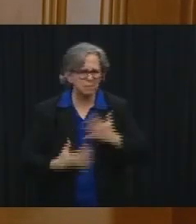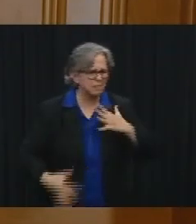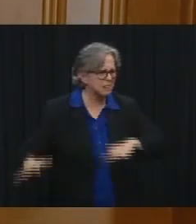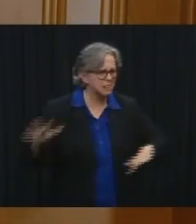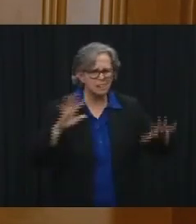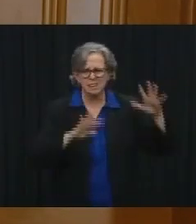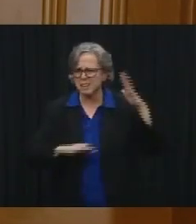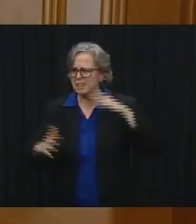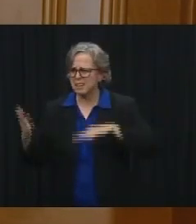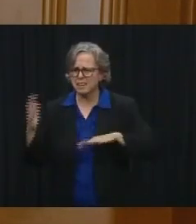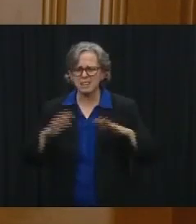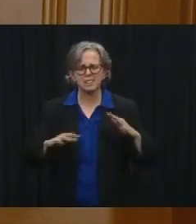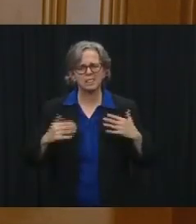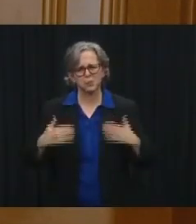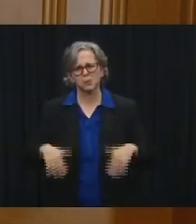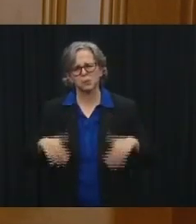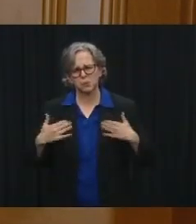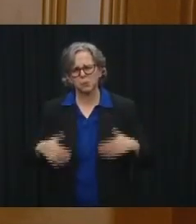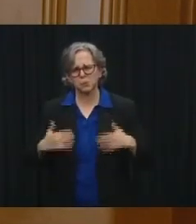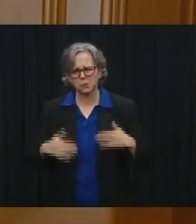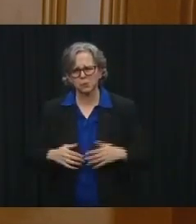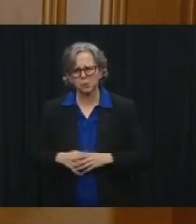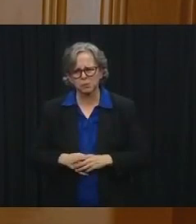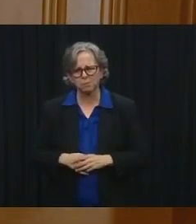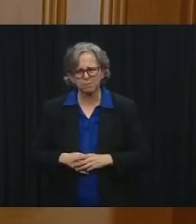The truth is that